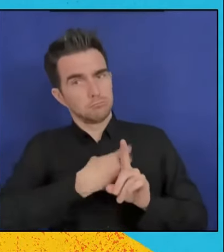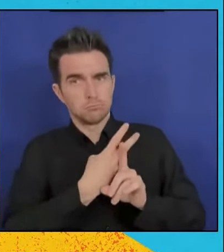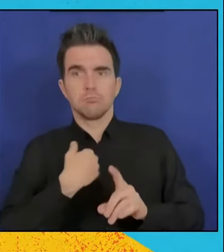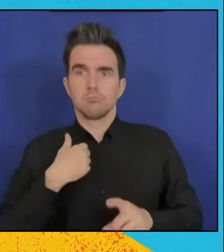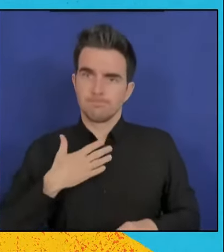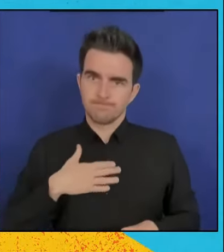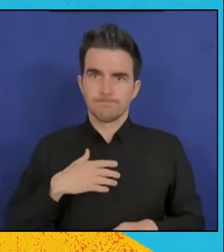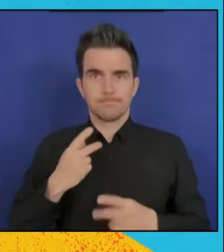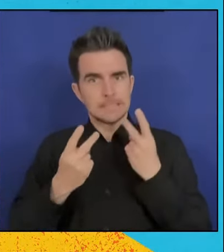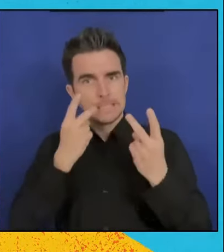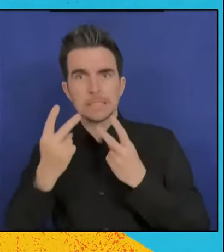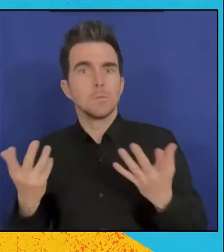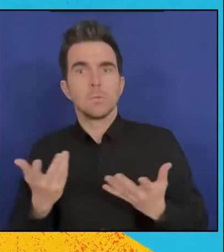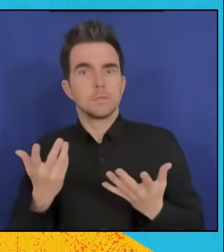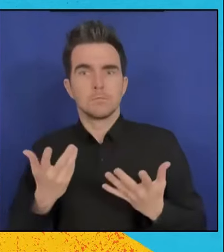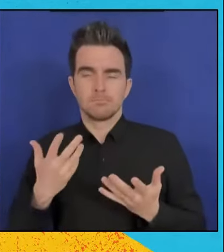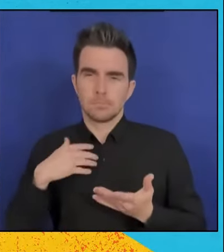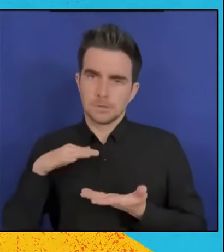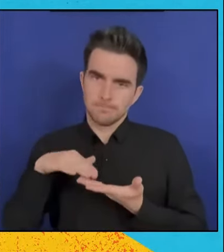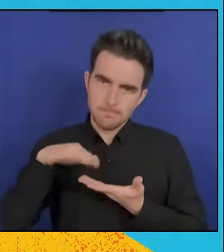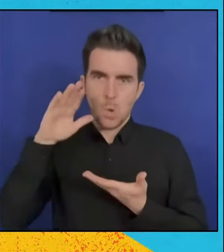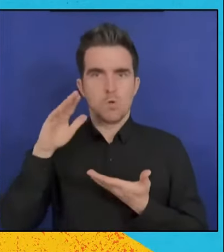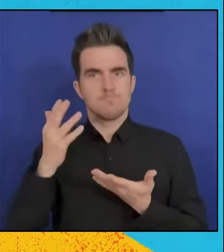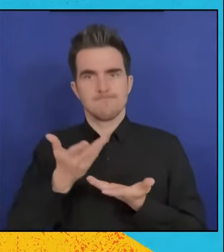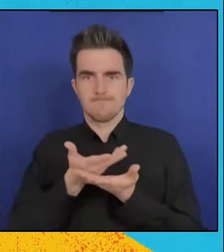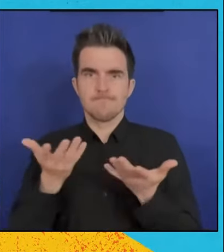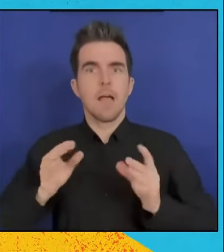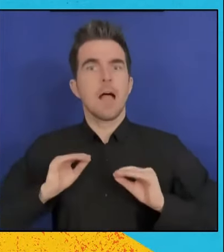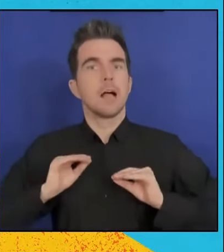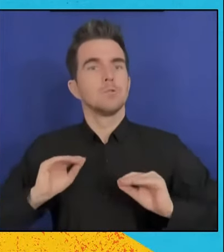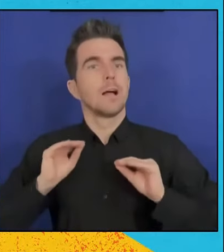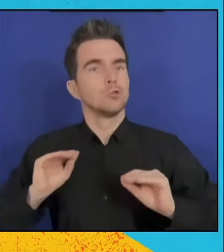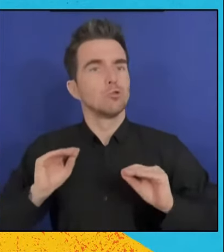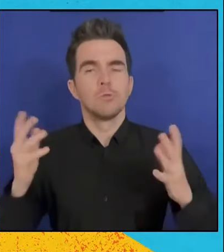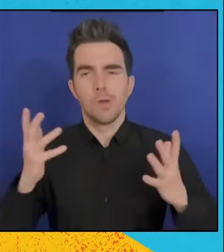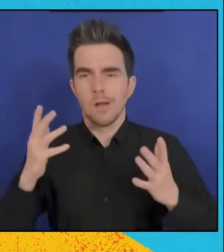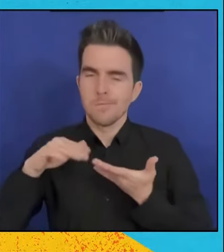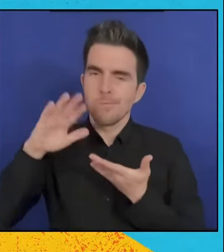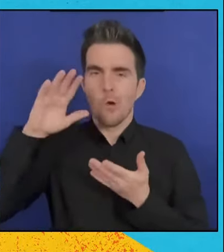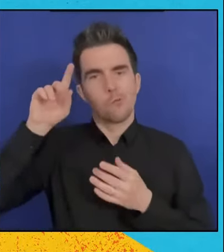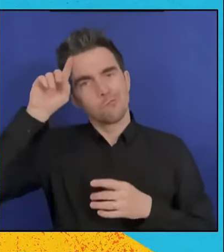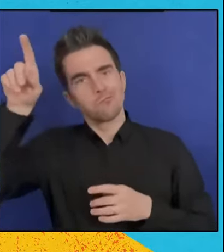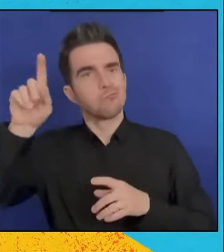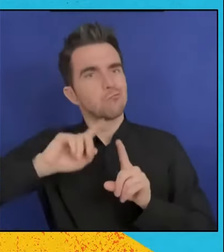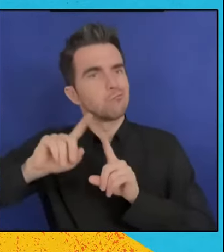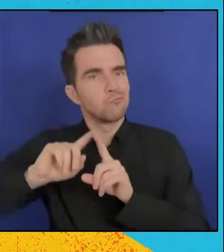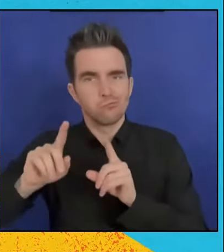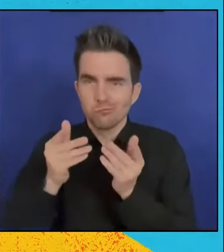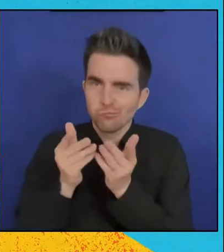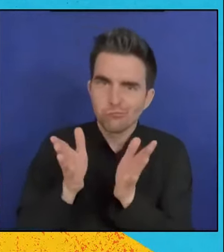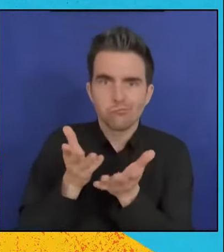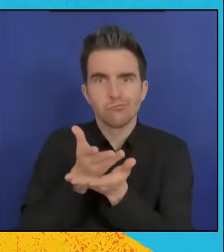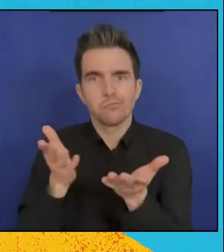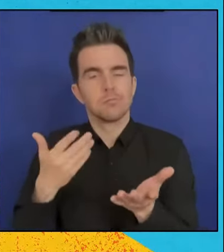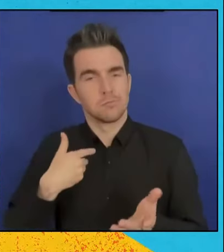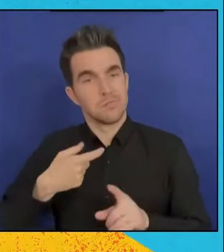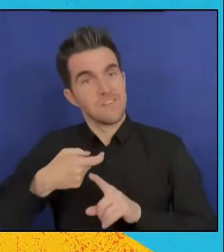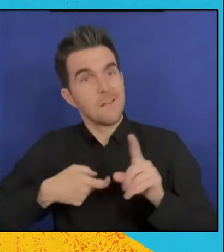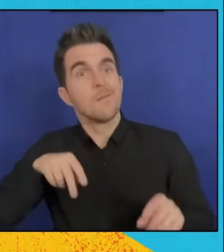Oyo State, Nigeria, a beautiful city, ancient city, that has often been ravaged by